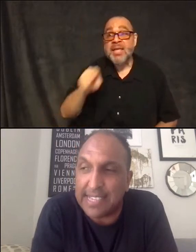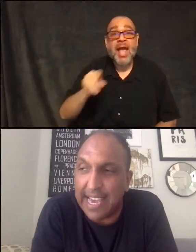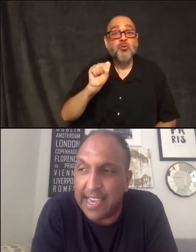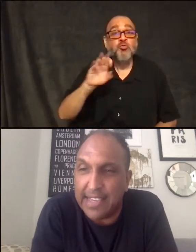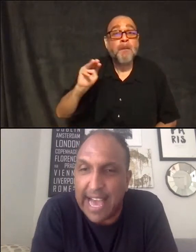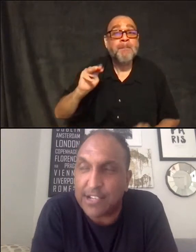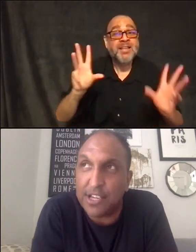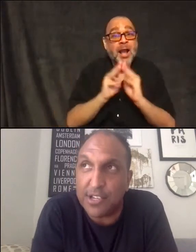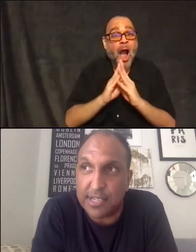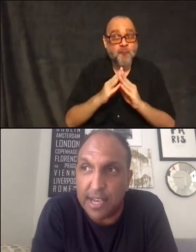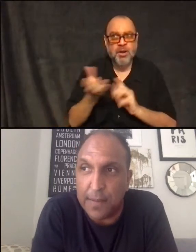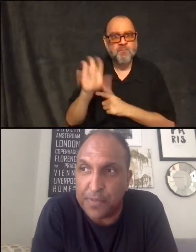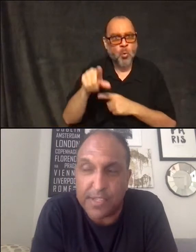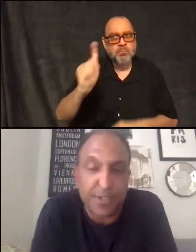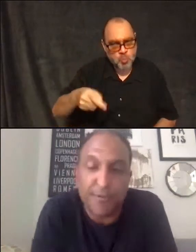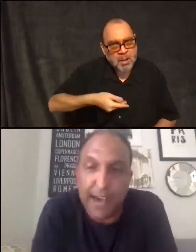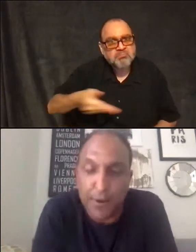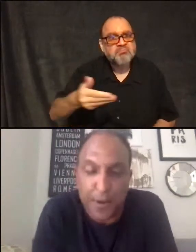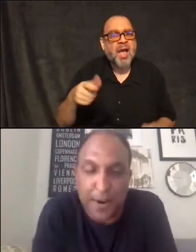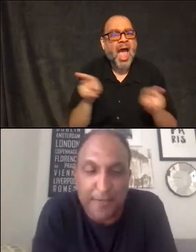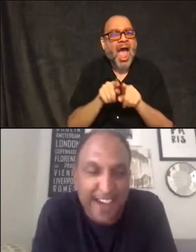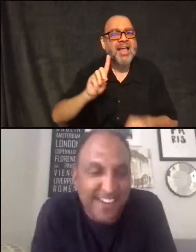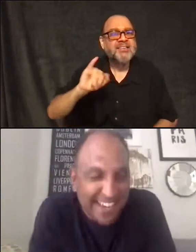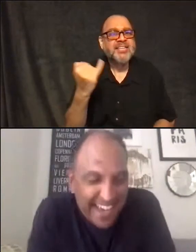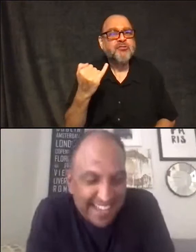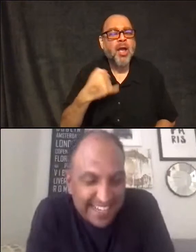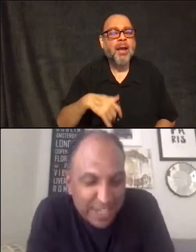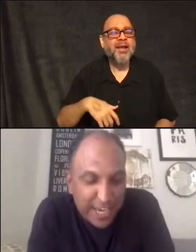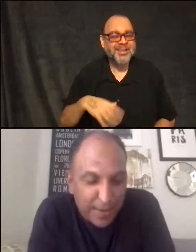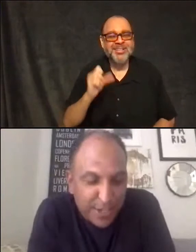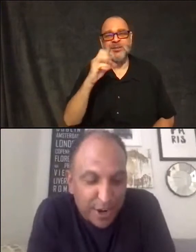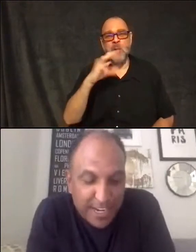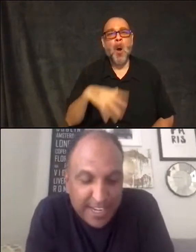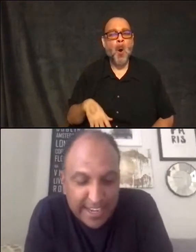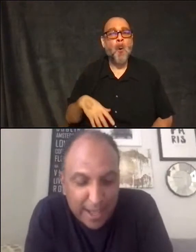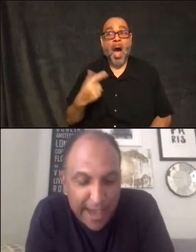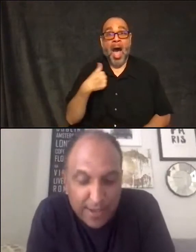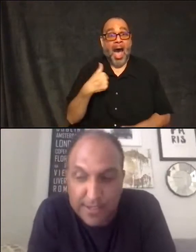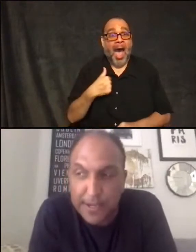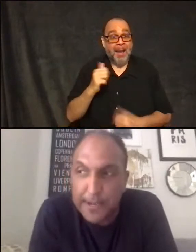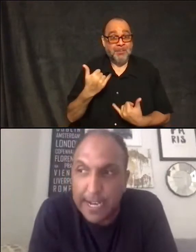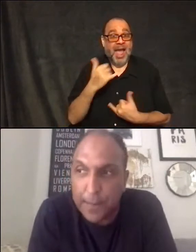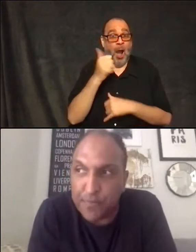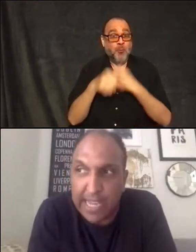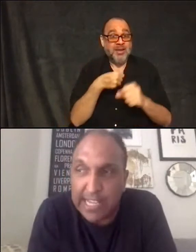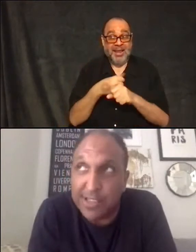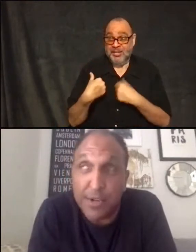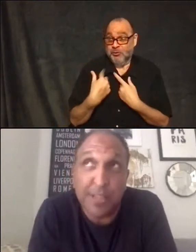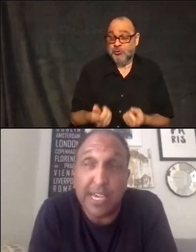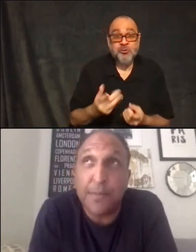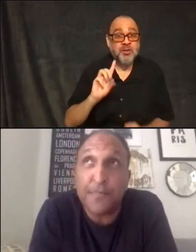got to say, is actually just this newfound career I found as a DJ, which started in Clubhouse.